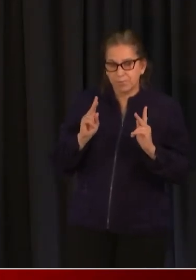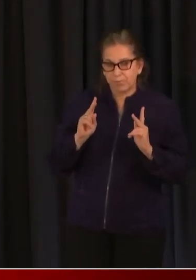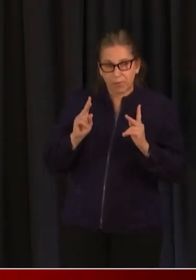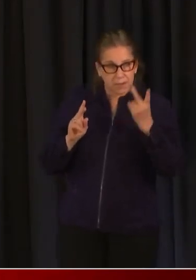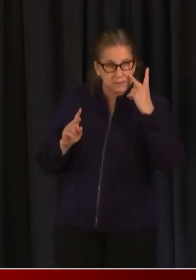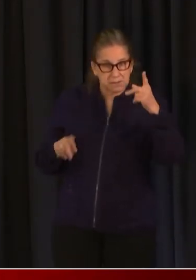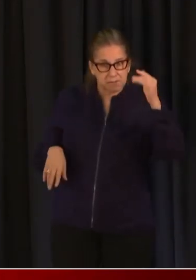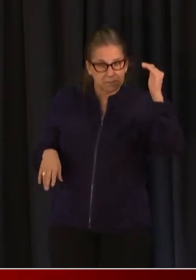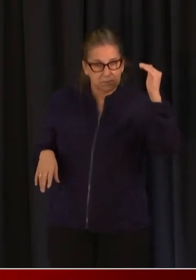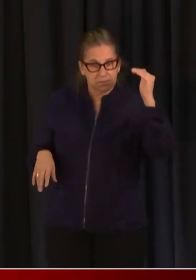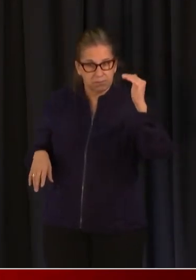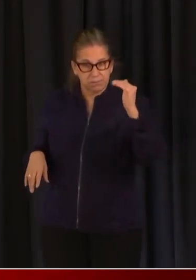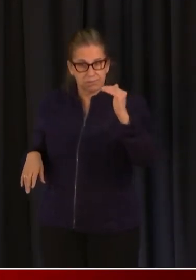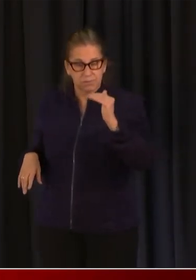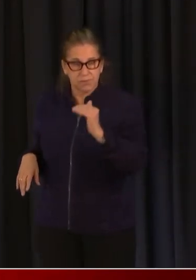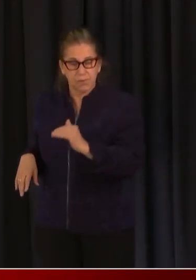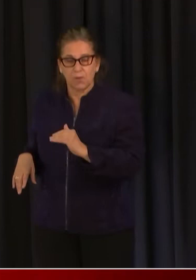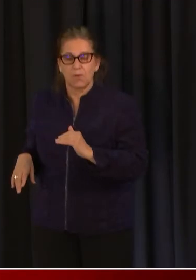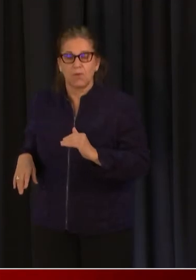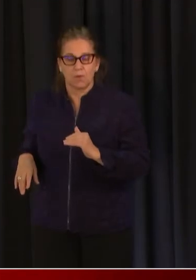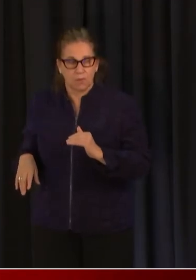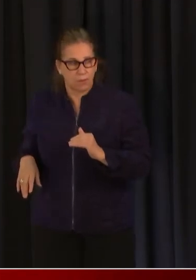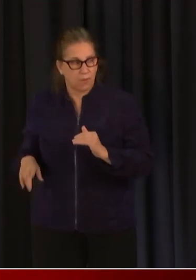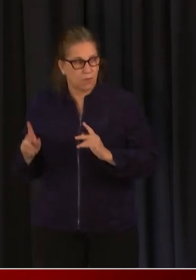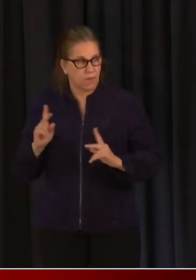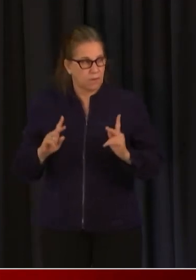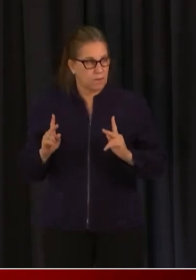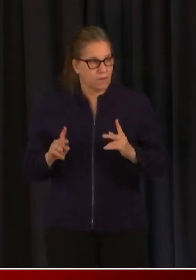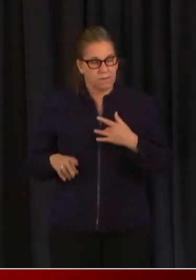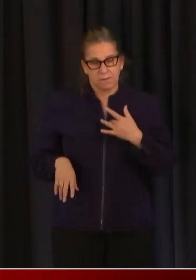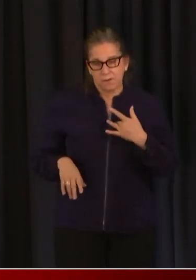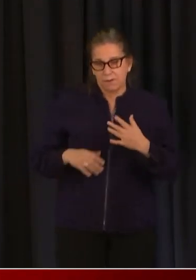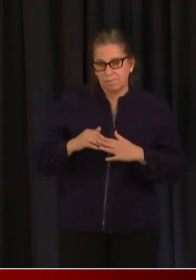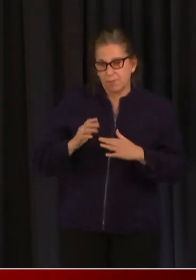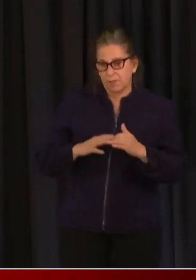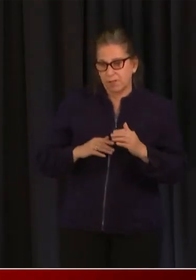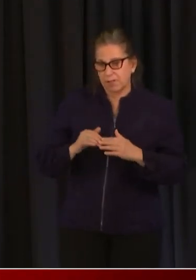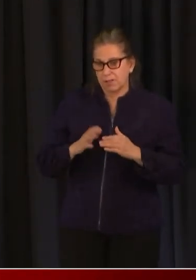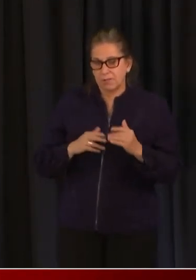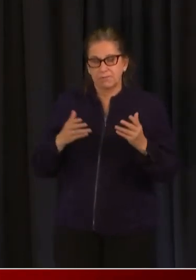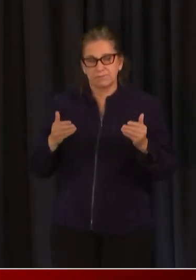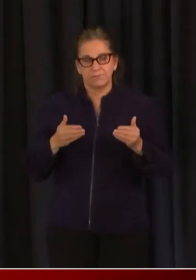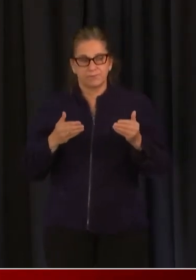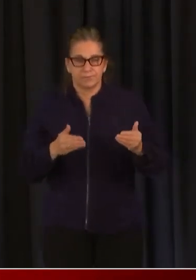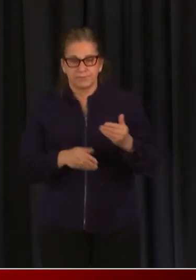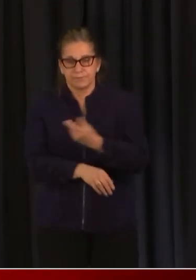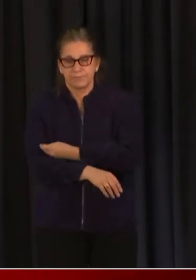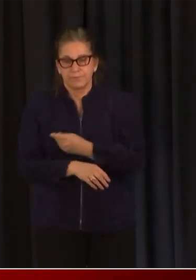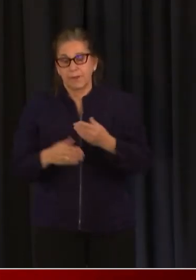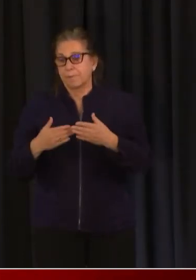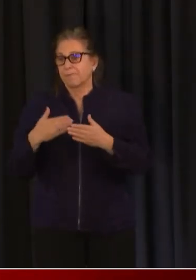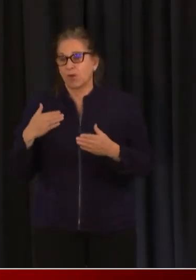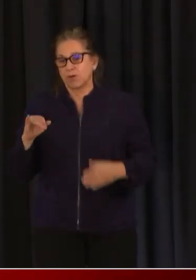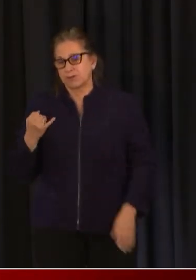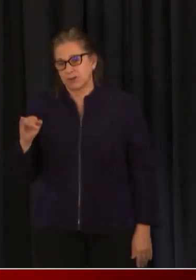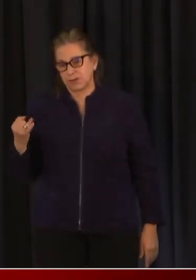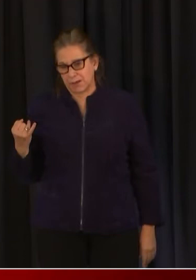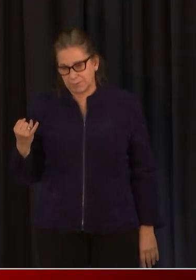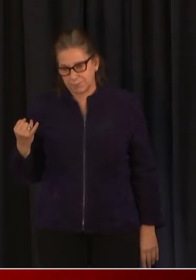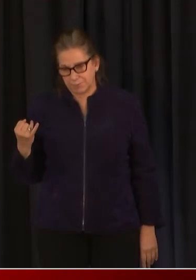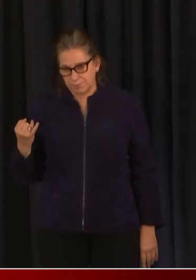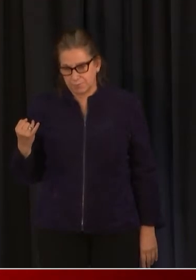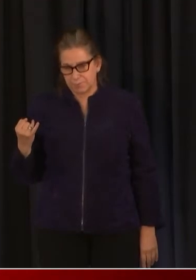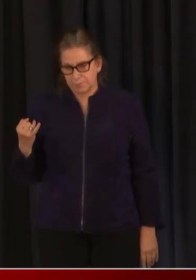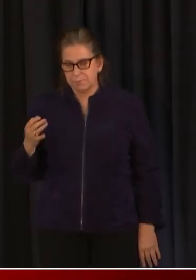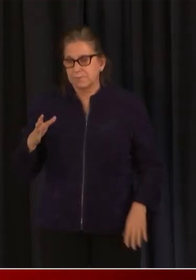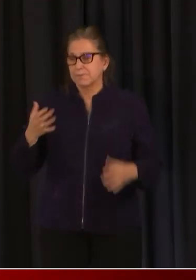sort of get to the tail. So we were in that ramp up of full people who were fully interested. What is important for us to do as a